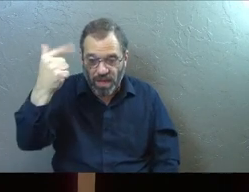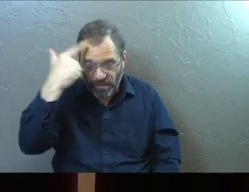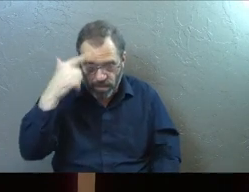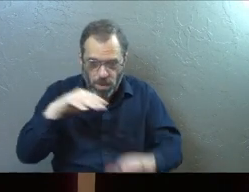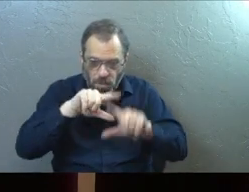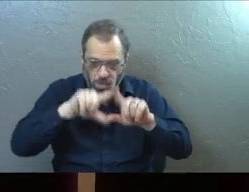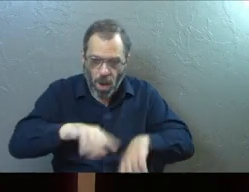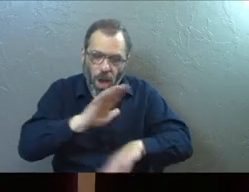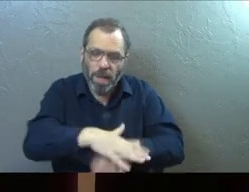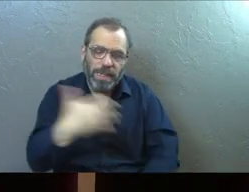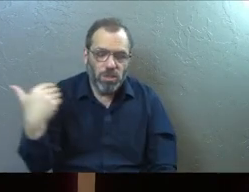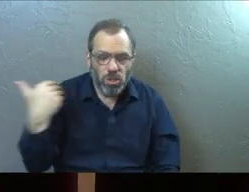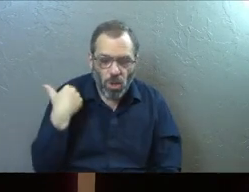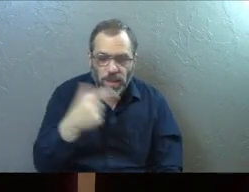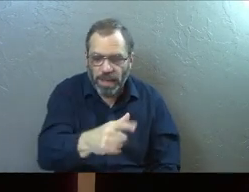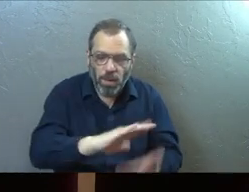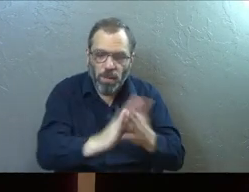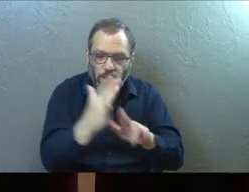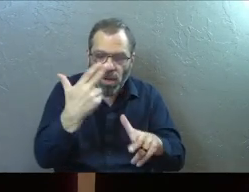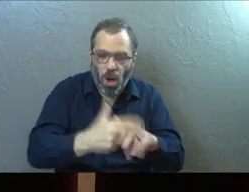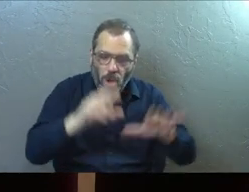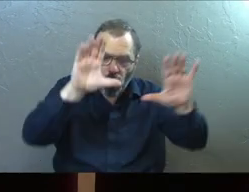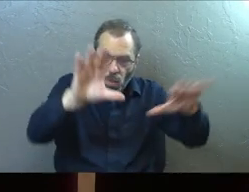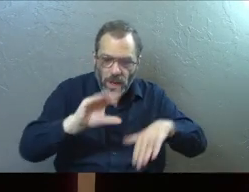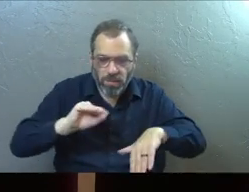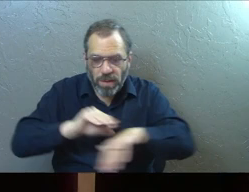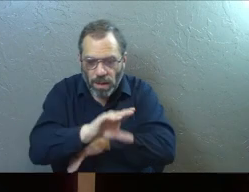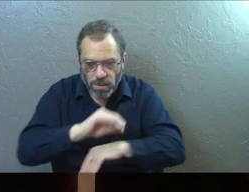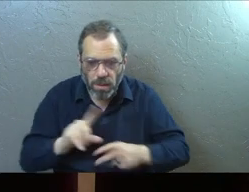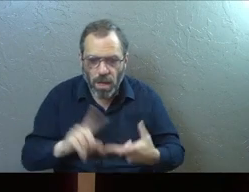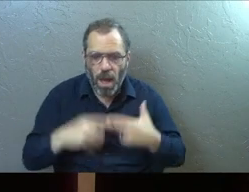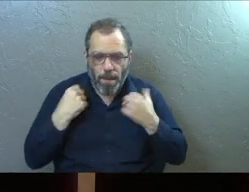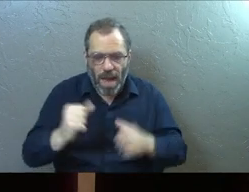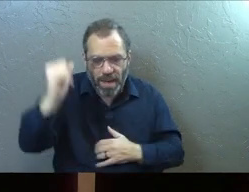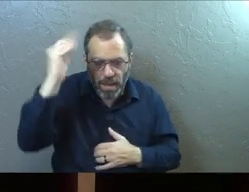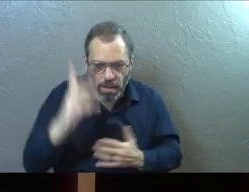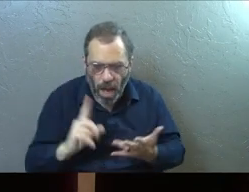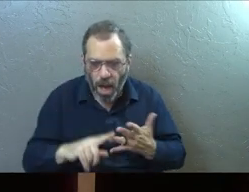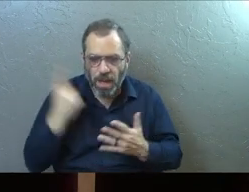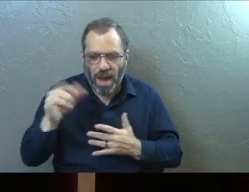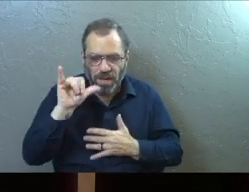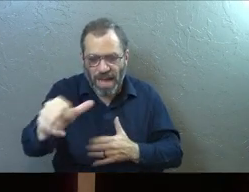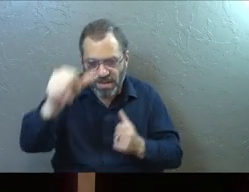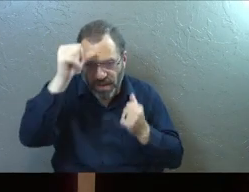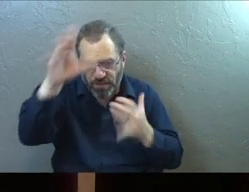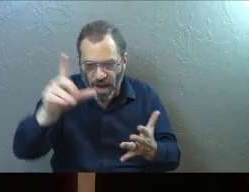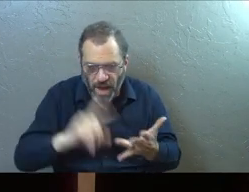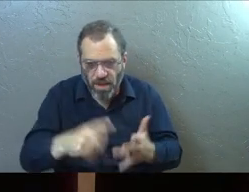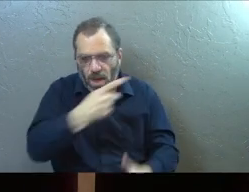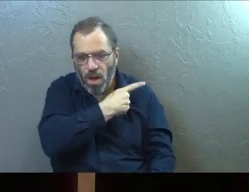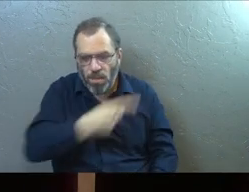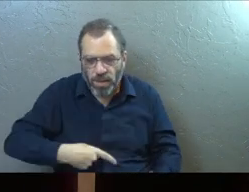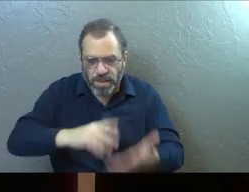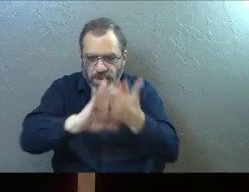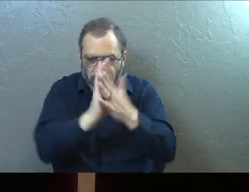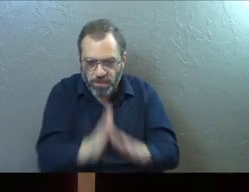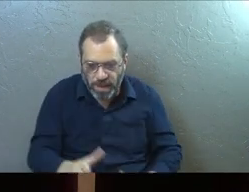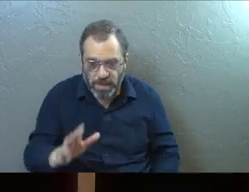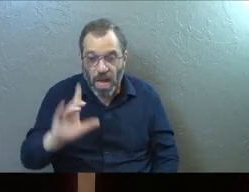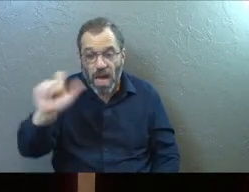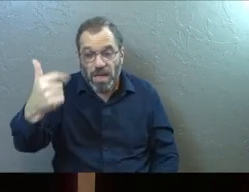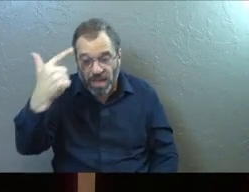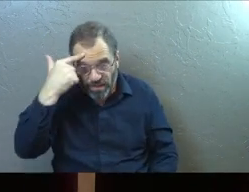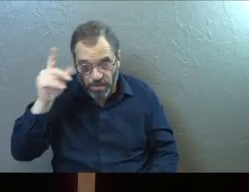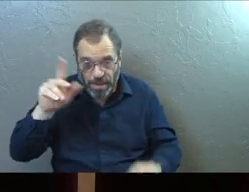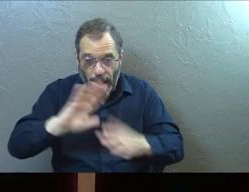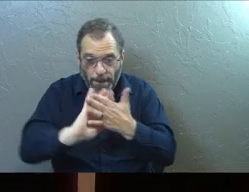will rest on his shoulders, and he will be called Wonderful Counselor, Mighty God, Everlasting Father, Prince of Peace. His government